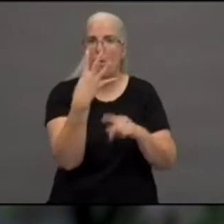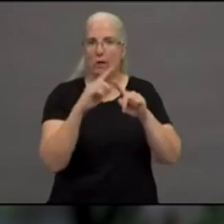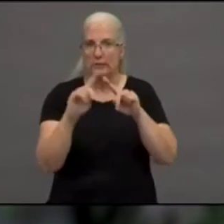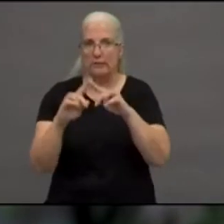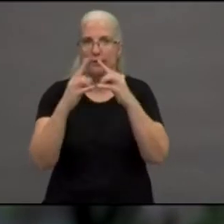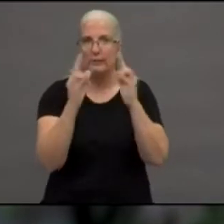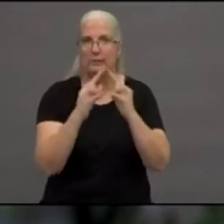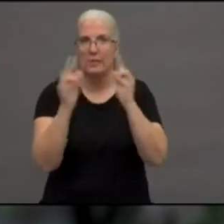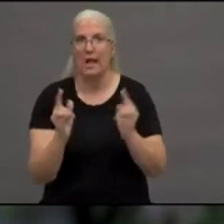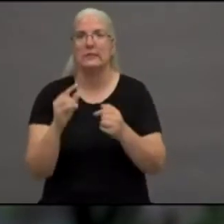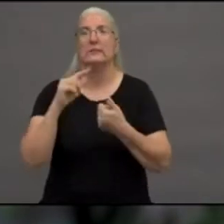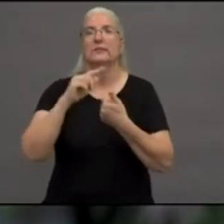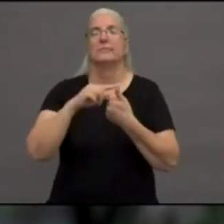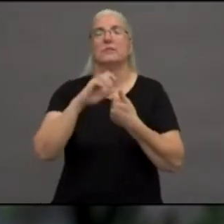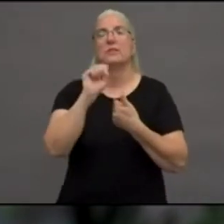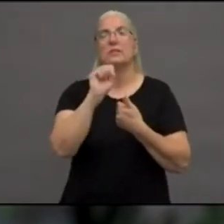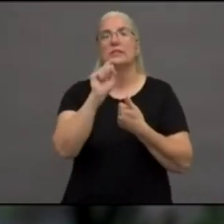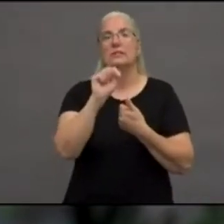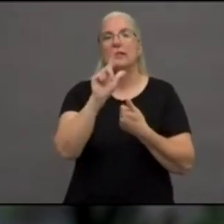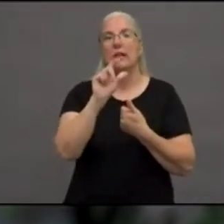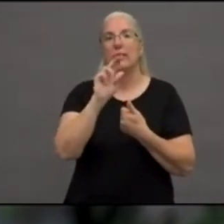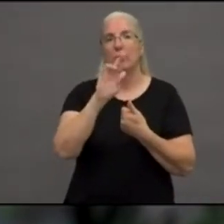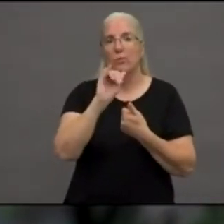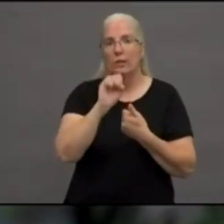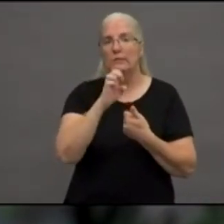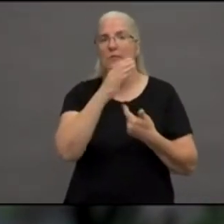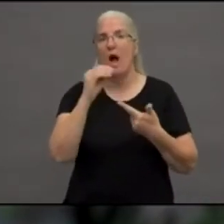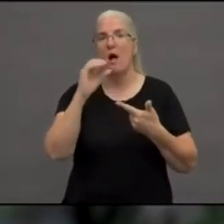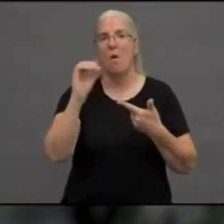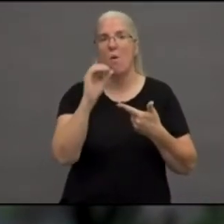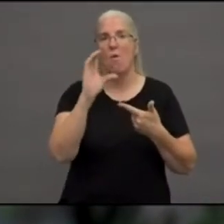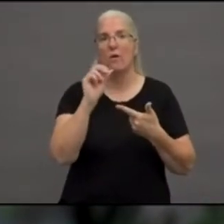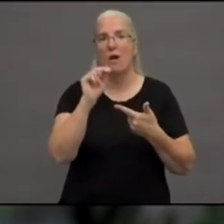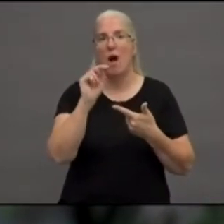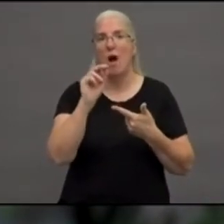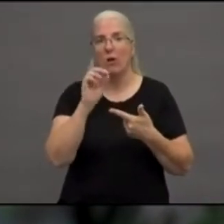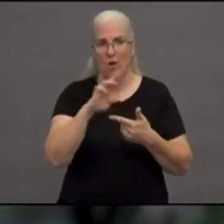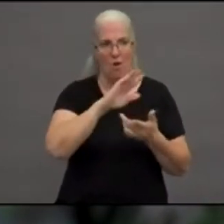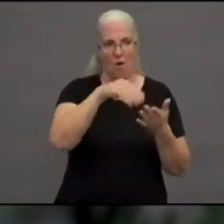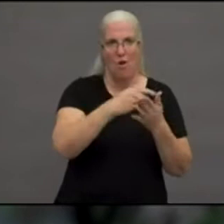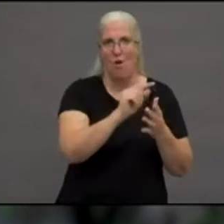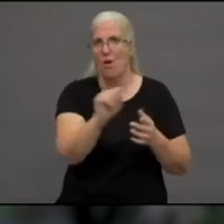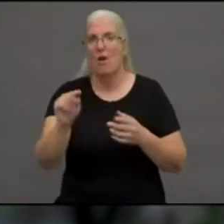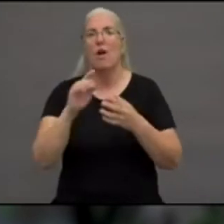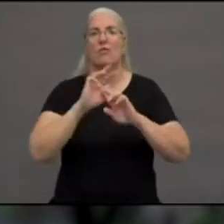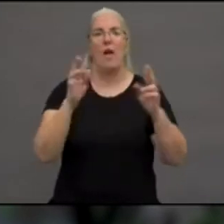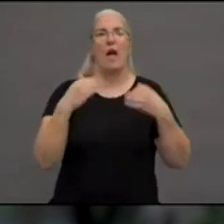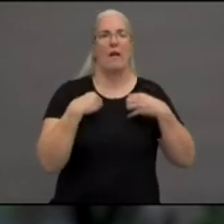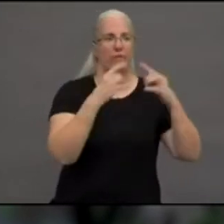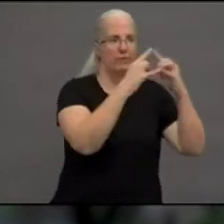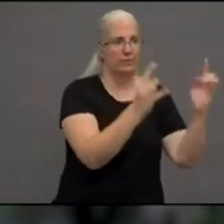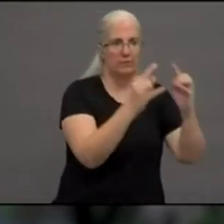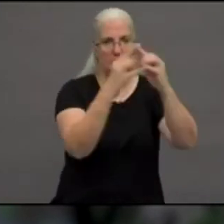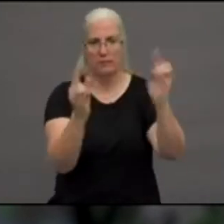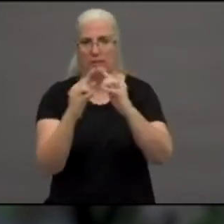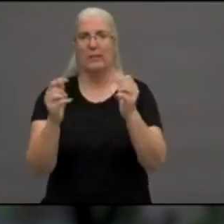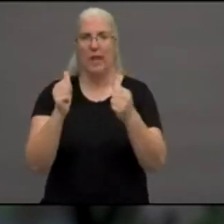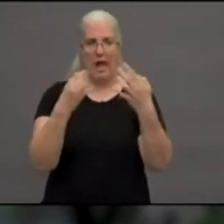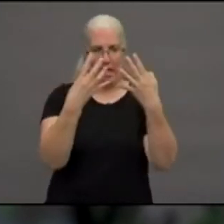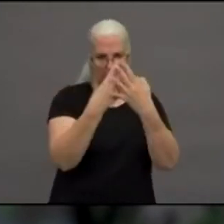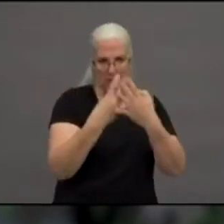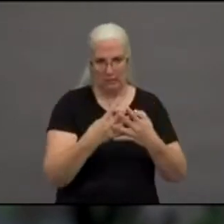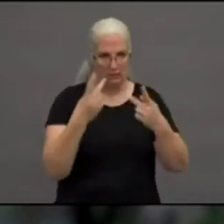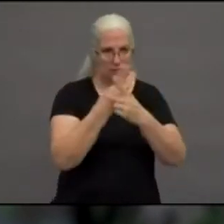helped us be able to quickly triage patients. We also mandate all